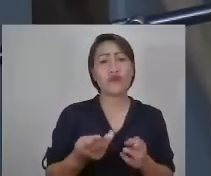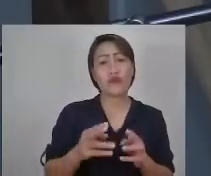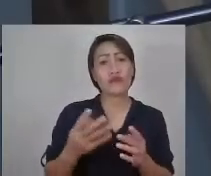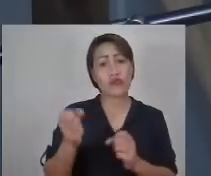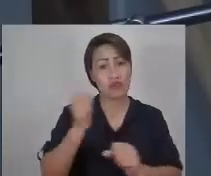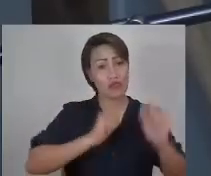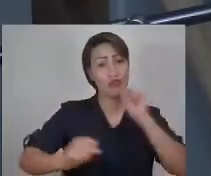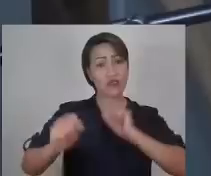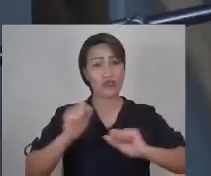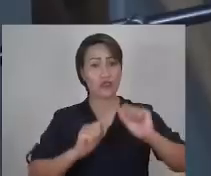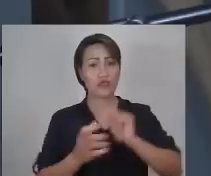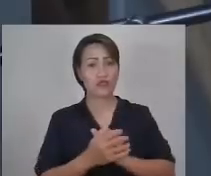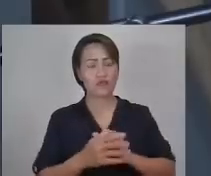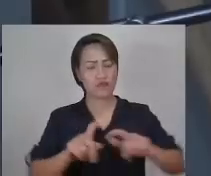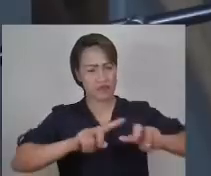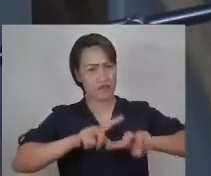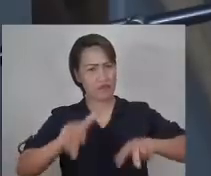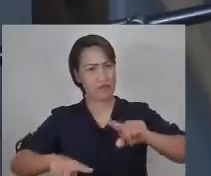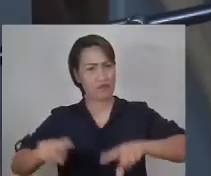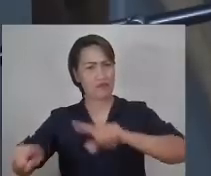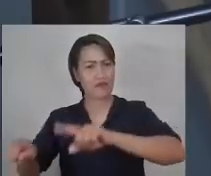various areas of the society.